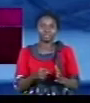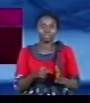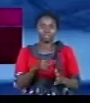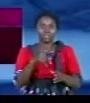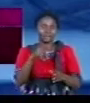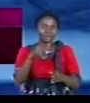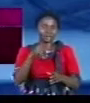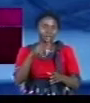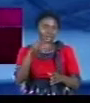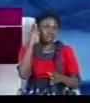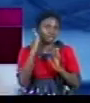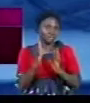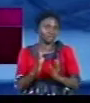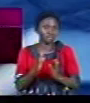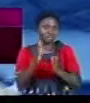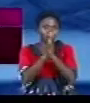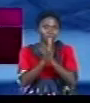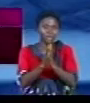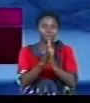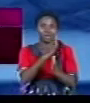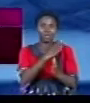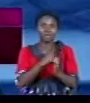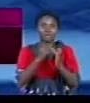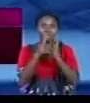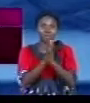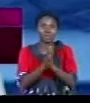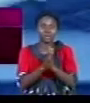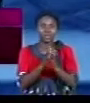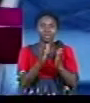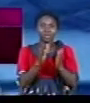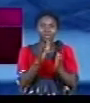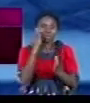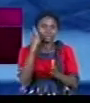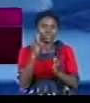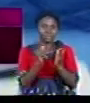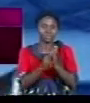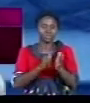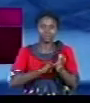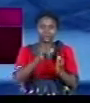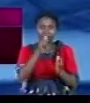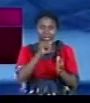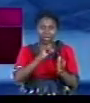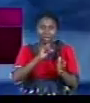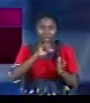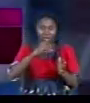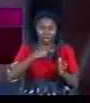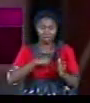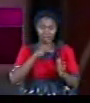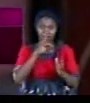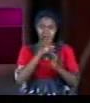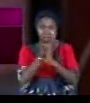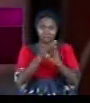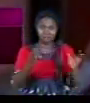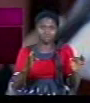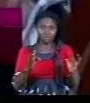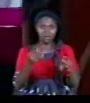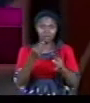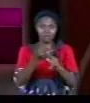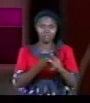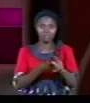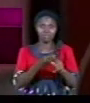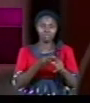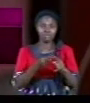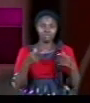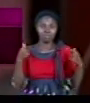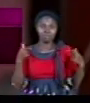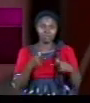freedom through faith in Christ Jesus. As he was just doing the introduction, I'll be looking at the document. I'll be looking at